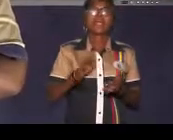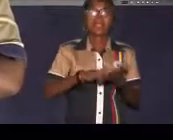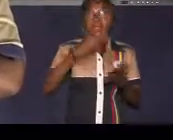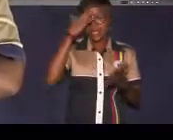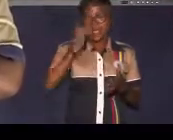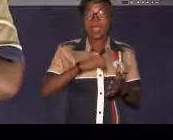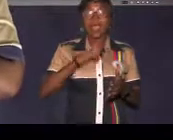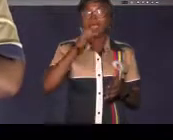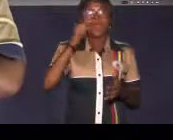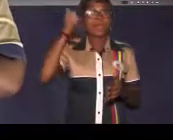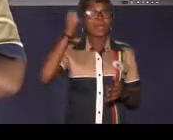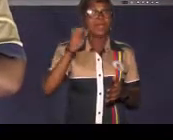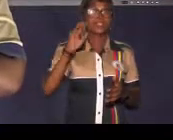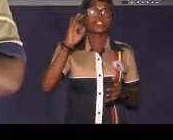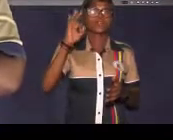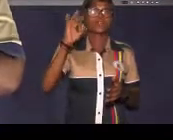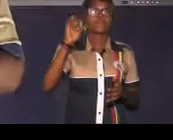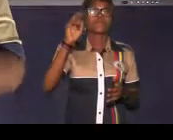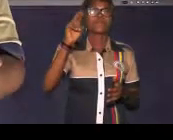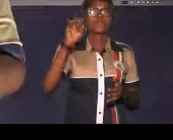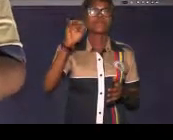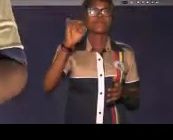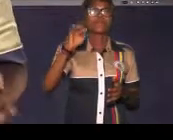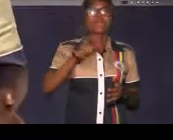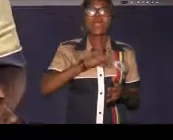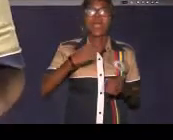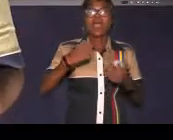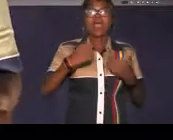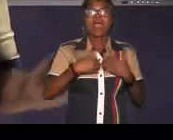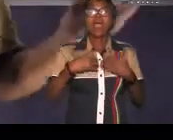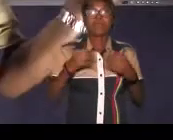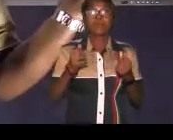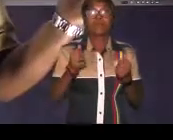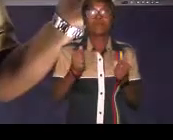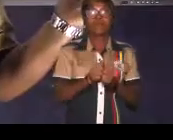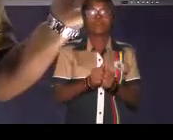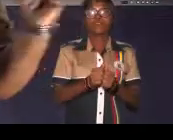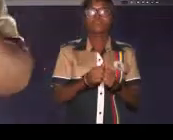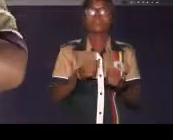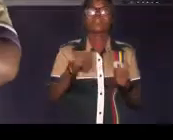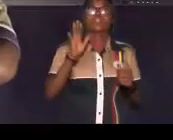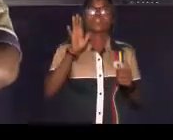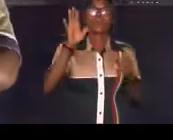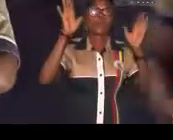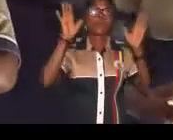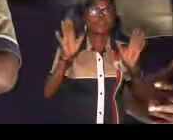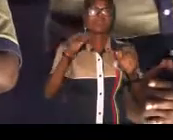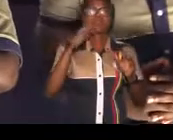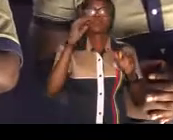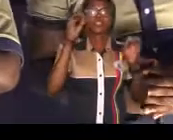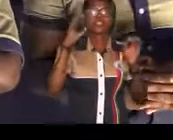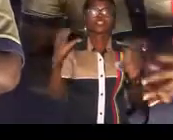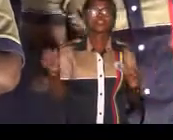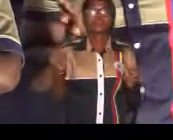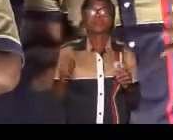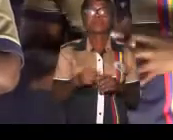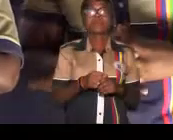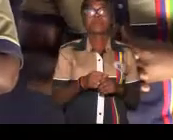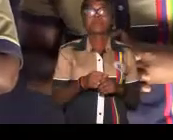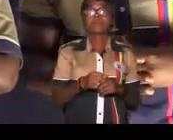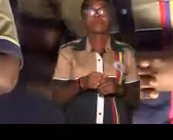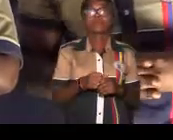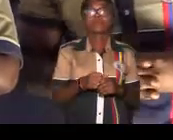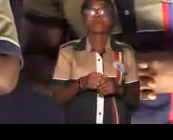Fumi, your English studies teacher, and as usual, I have with me your wonderful teachers. Hello,